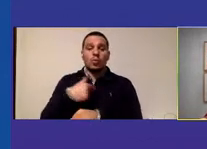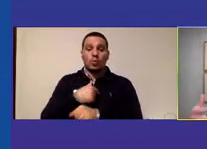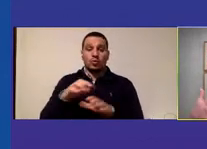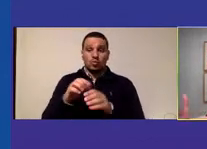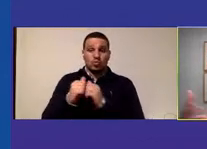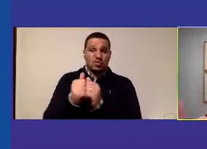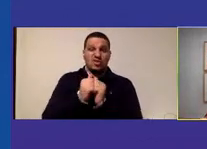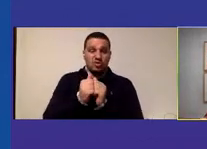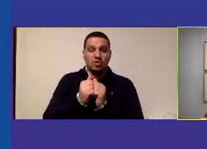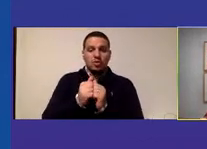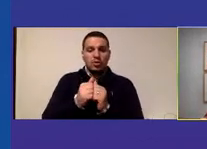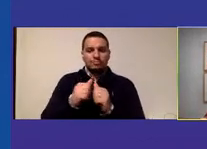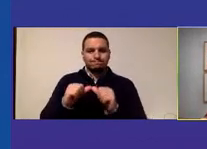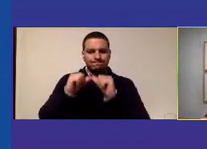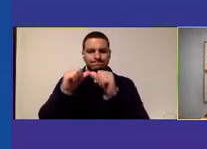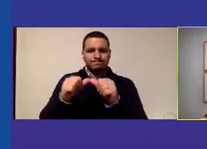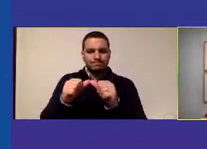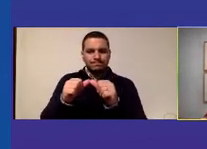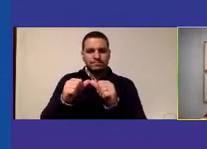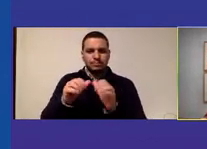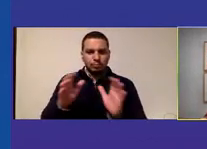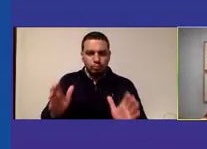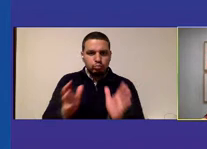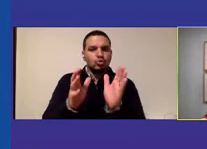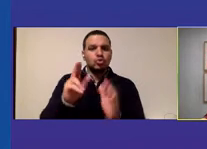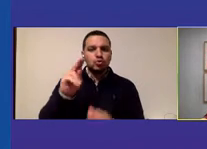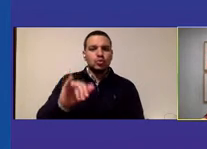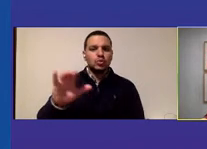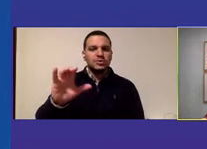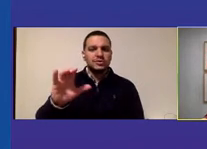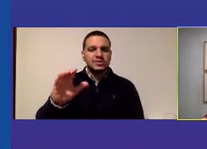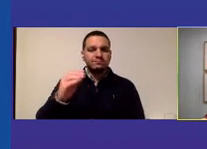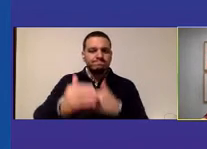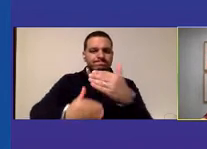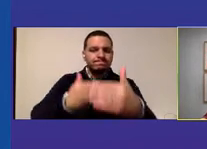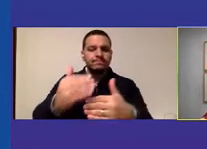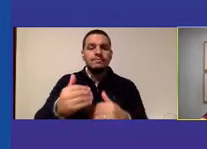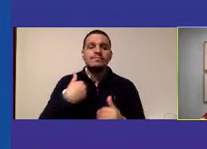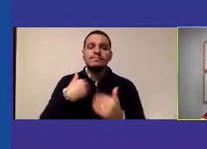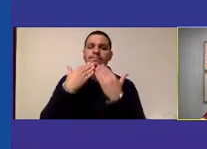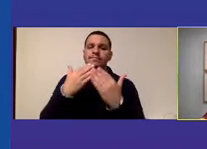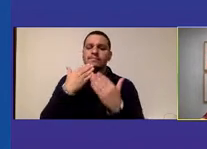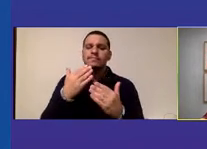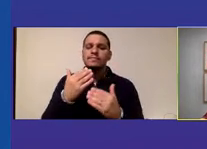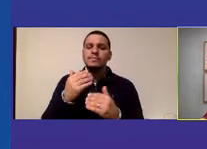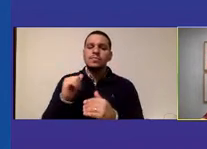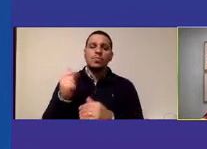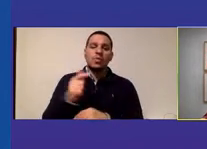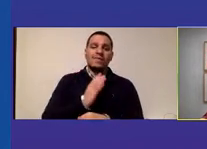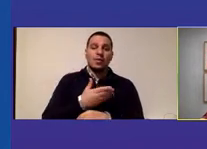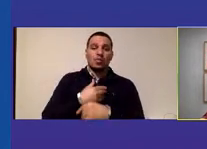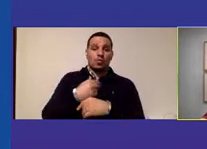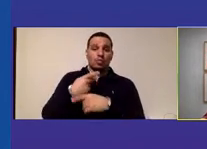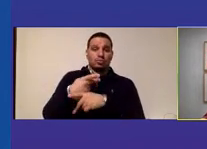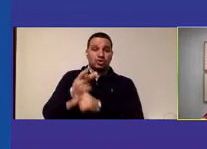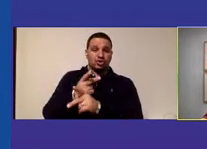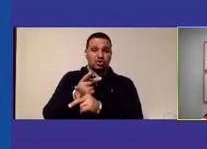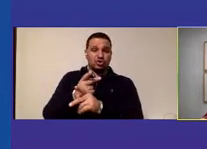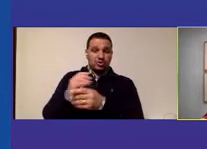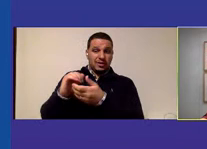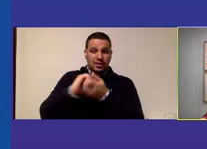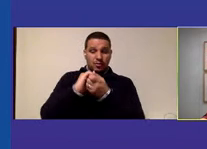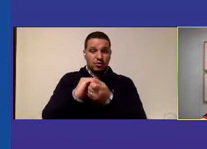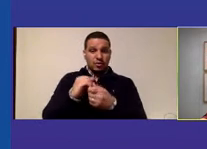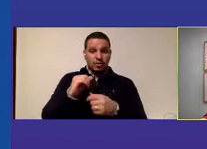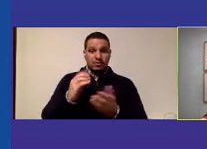together continues to move the city forward. I'd like to thank all of our production collaborators for bringing this symposium